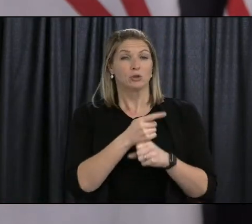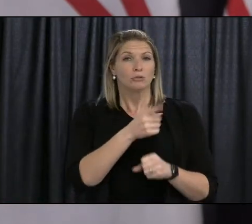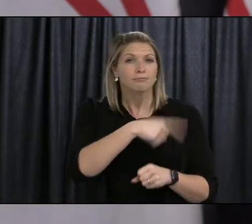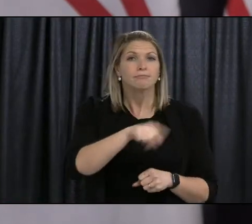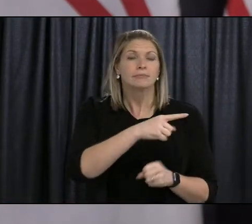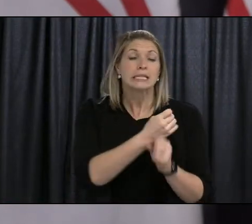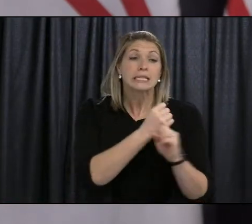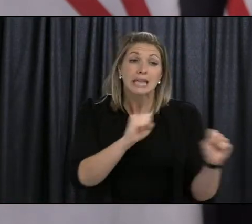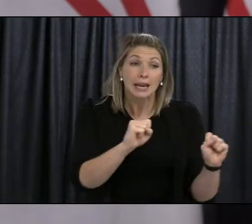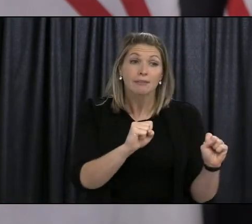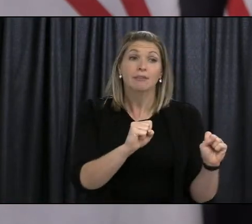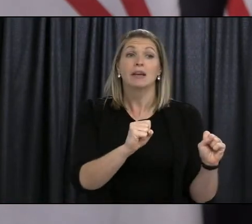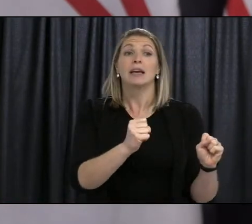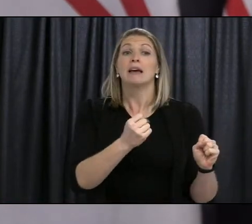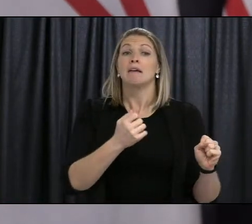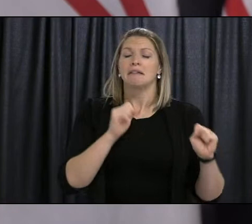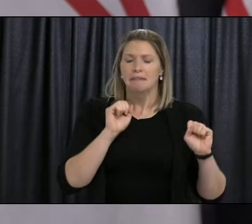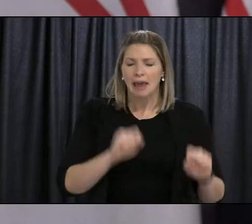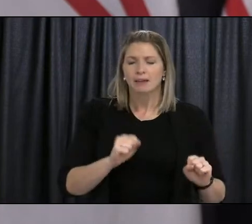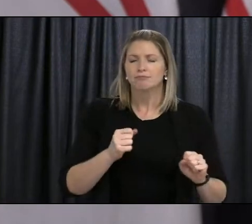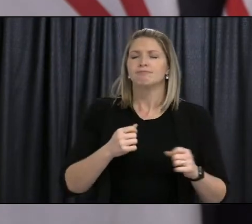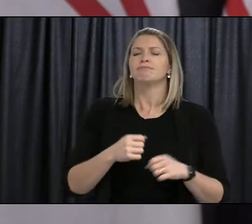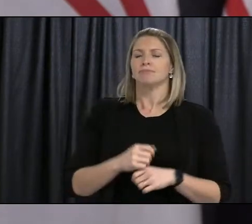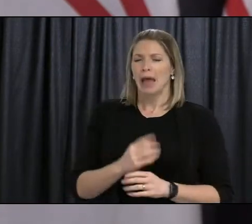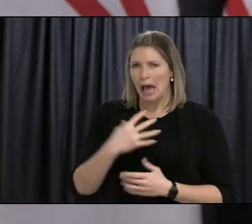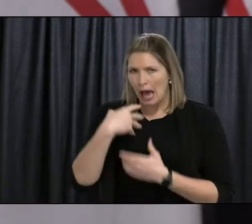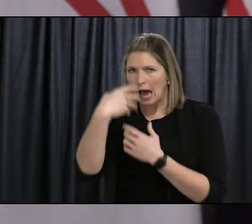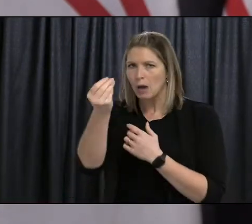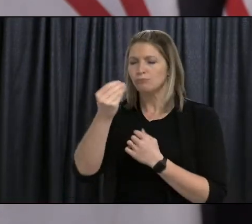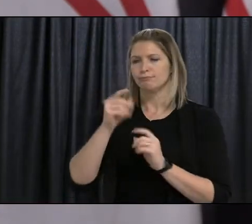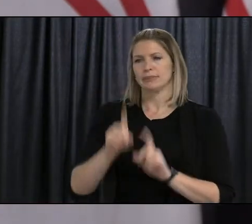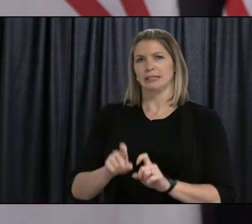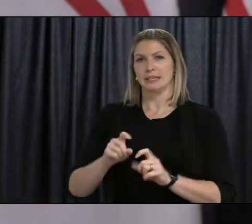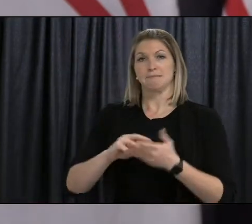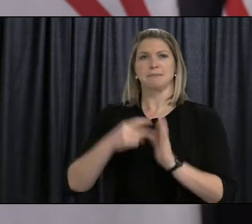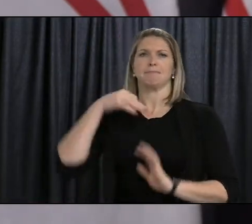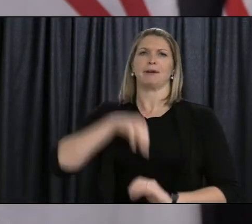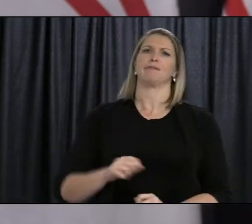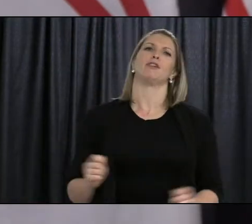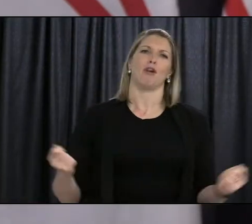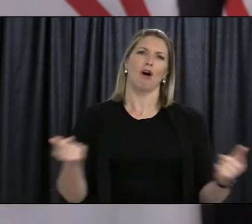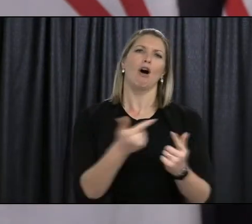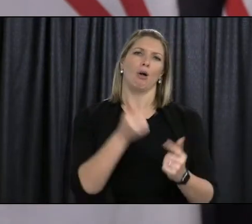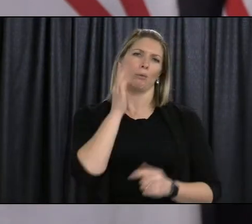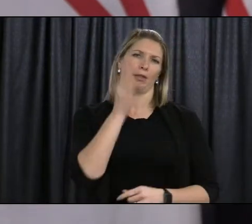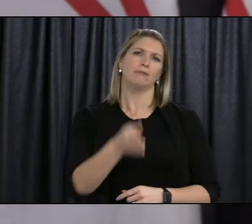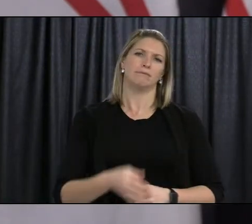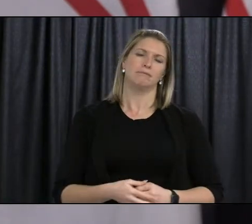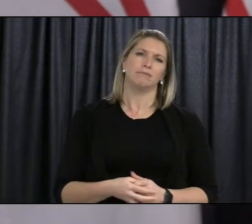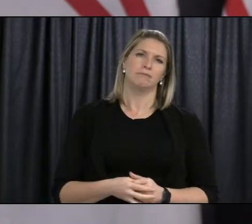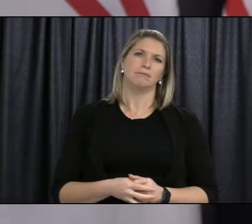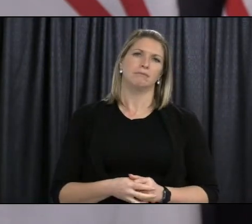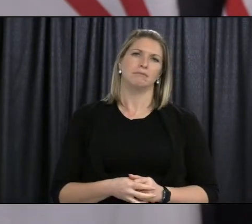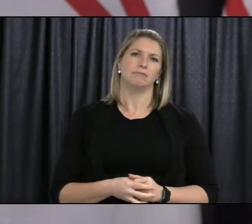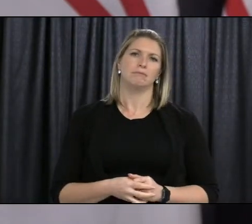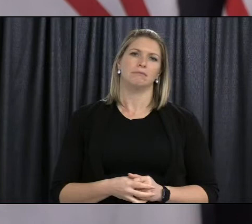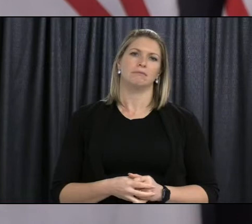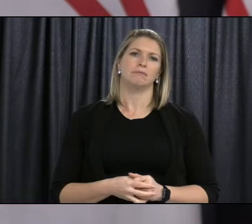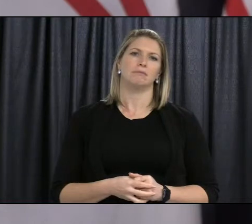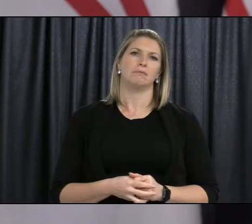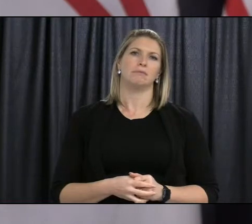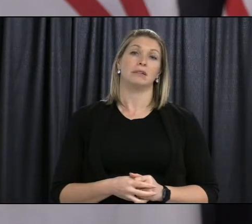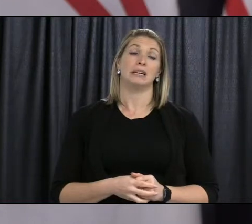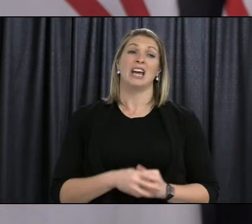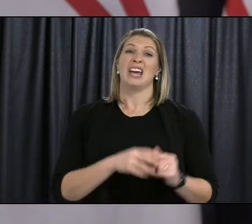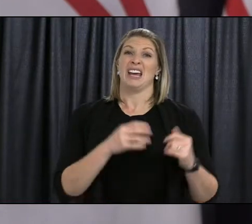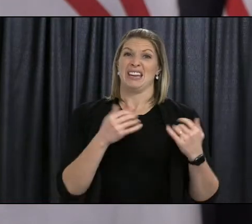for testing so we can find and contain the virus. This benefits everyone. This is the 3rd rural community in our